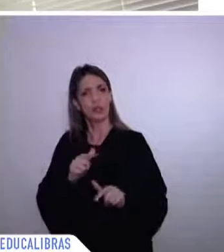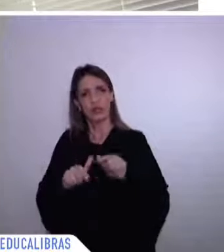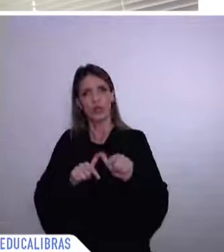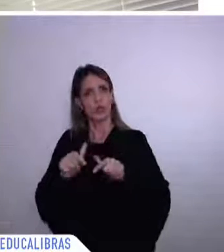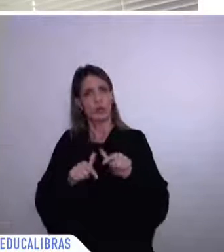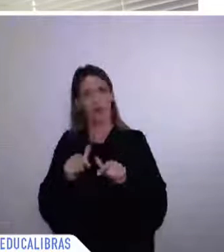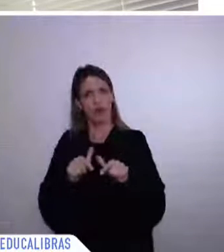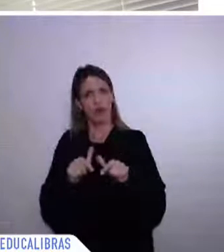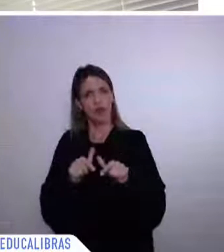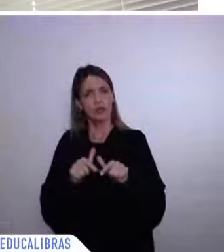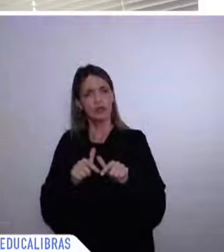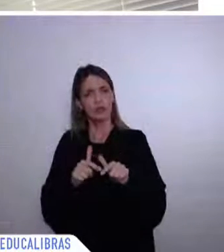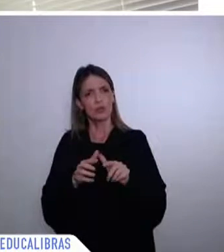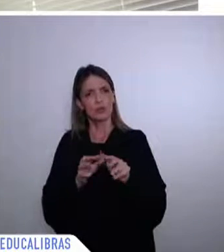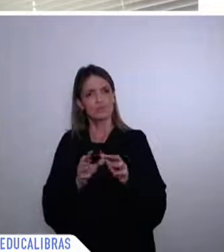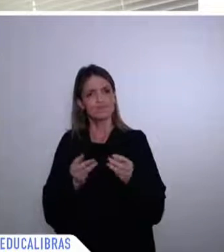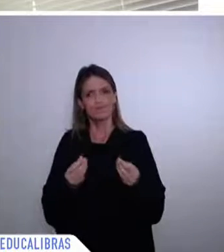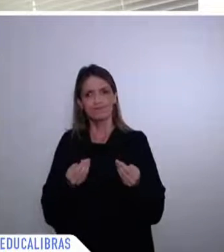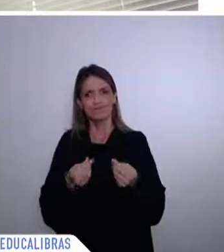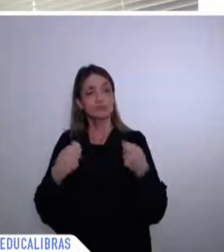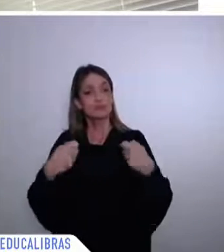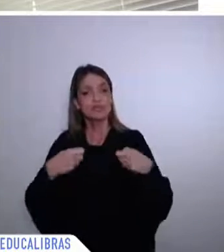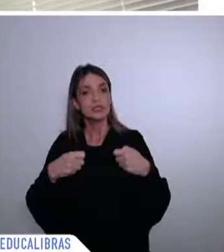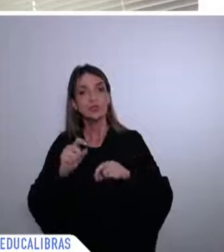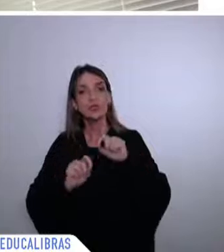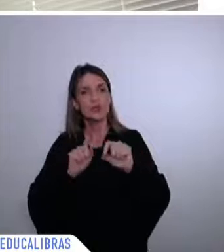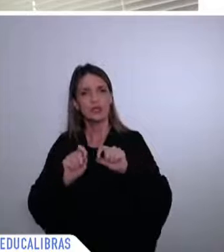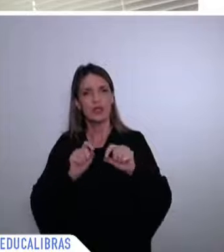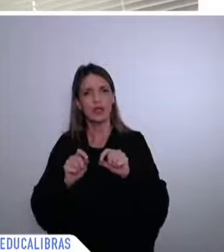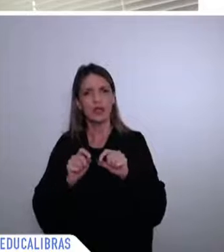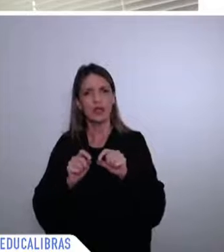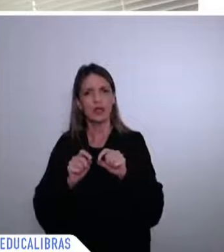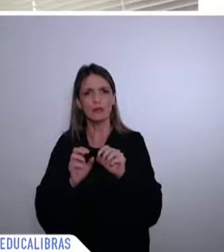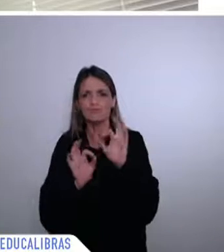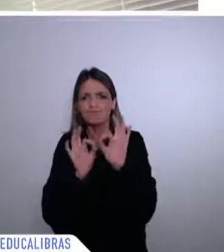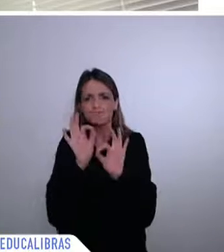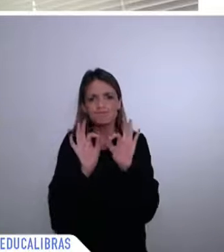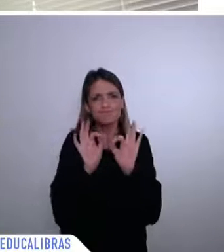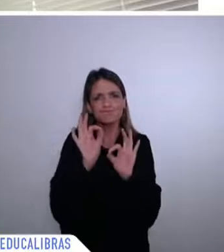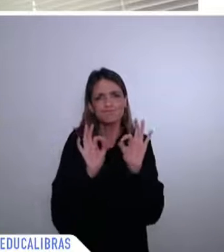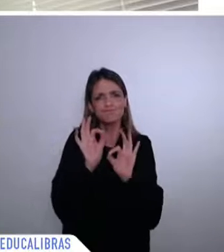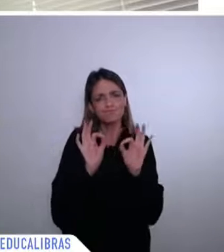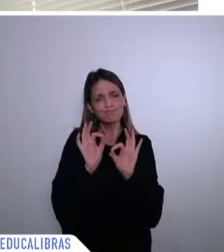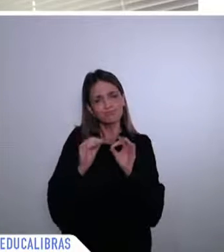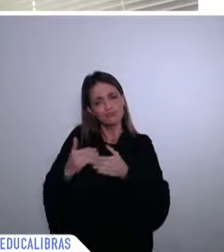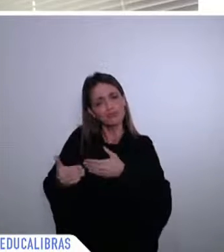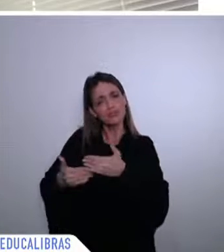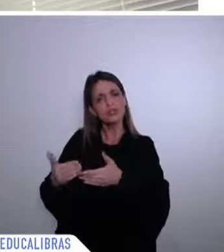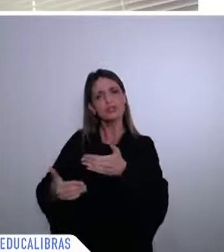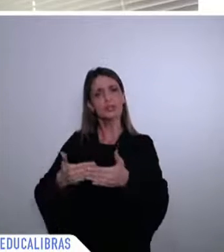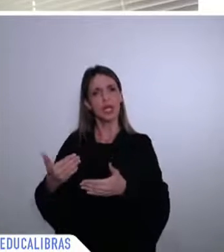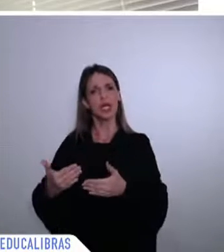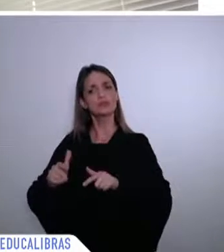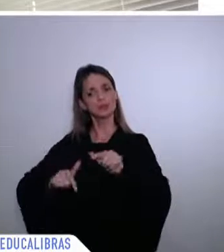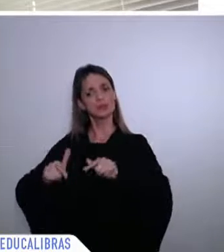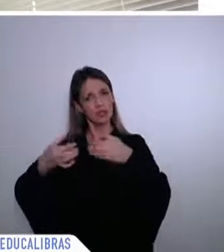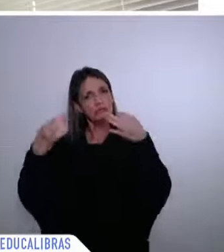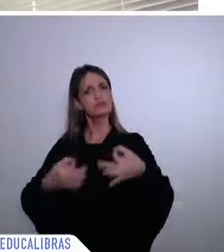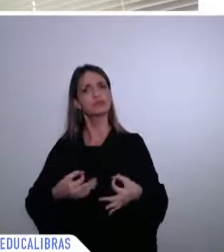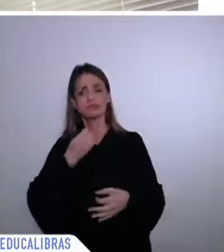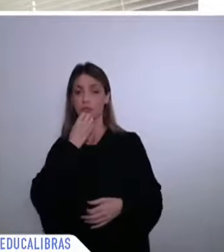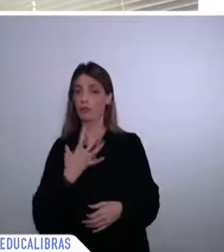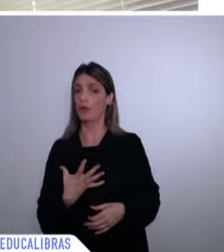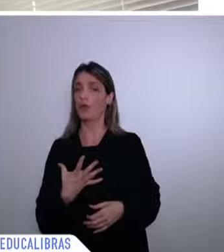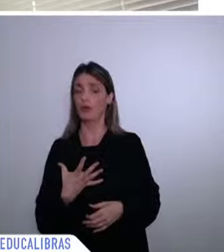have a series of rights regulating their work as well. So we need to regulate the process for all